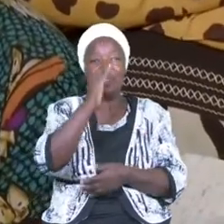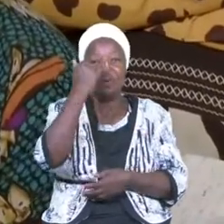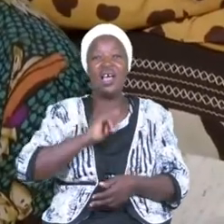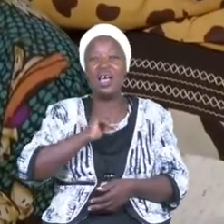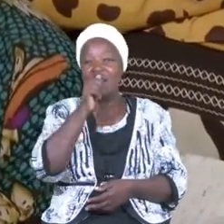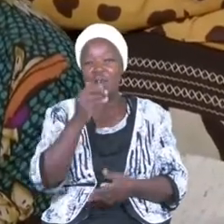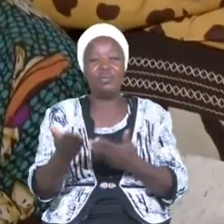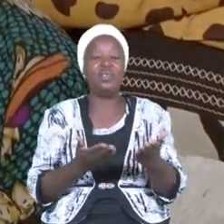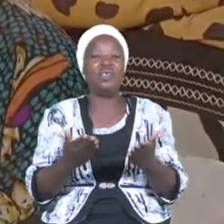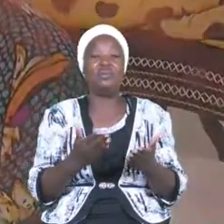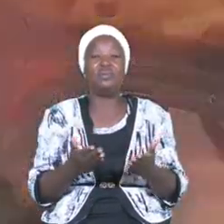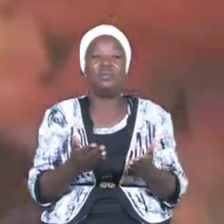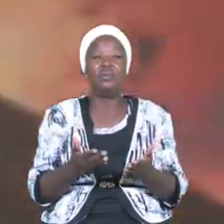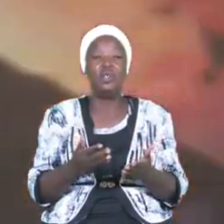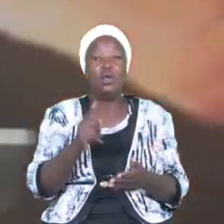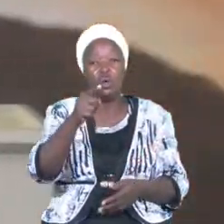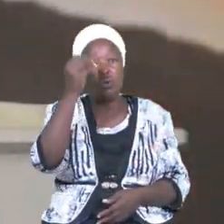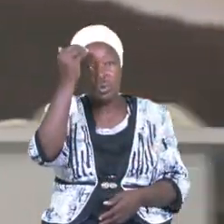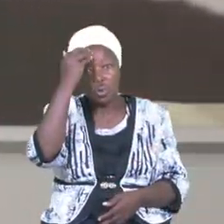the captain of an army